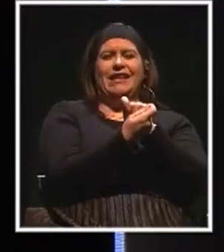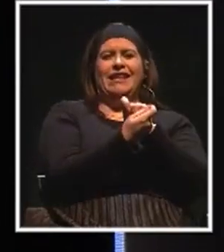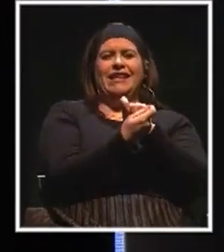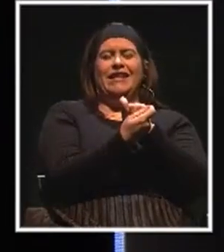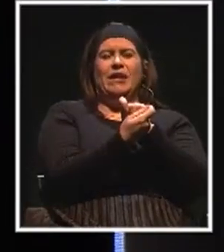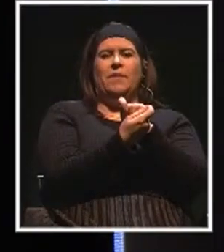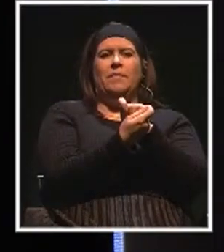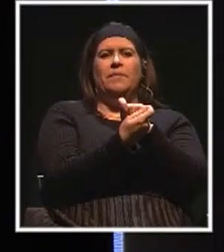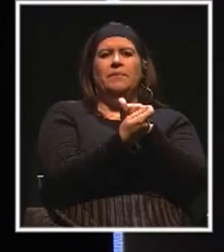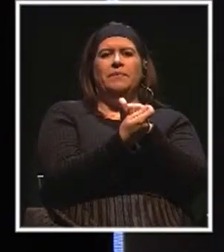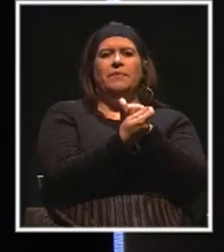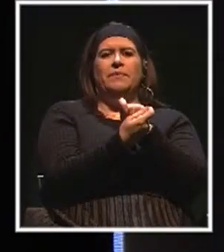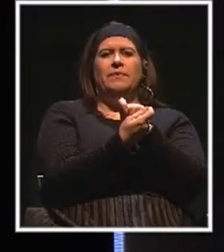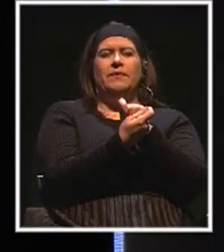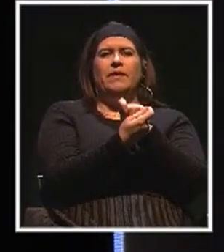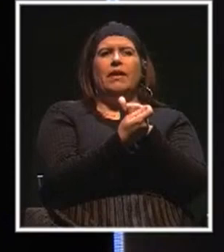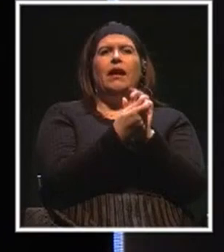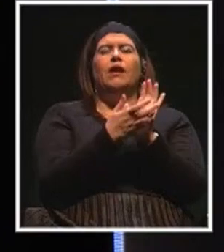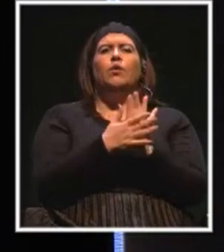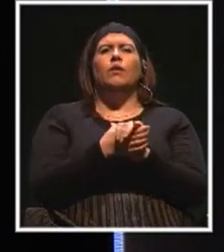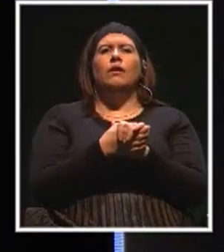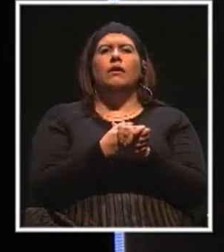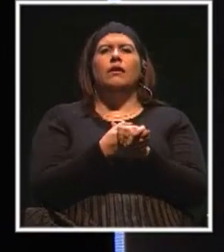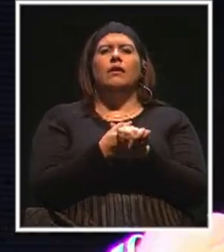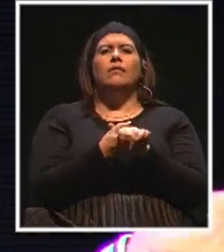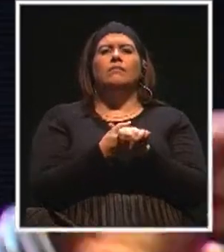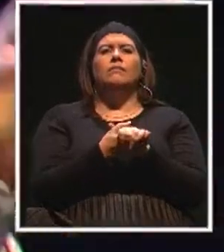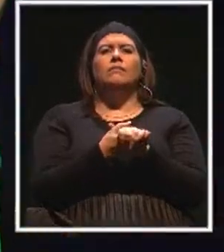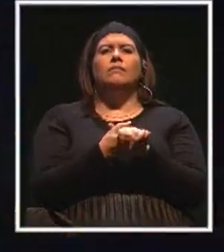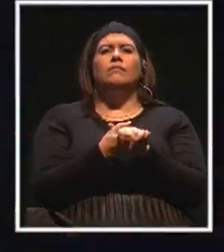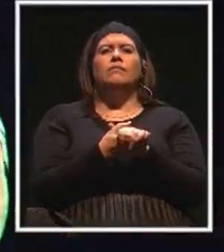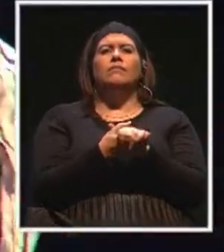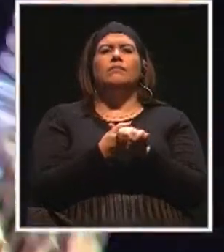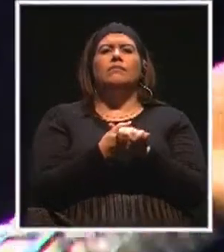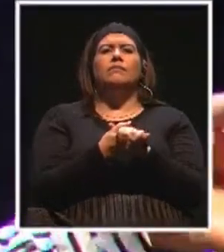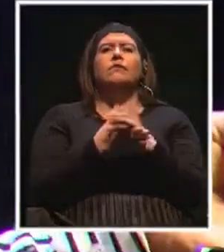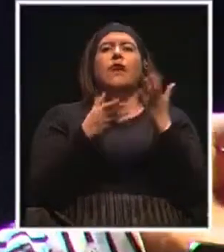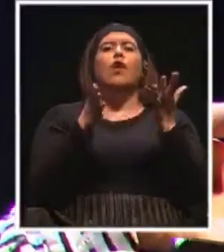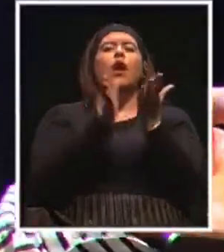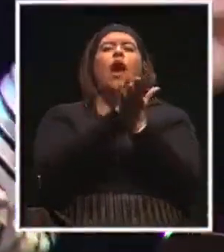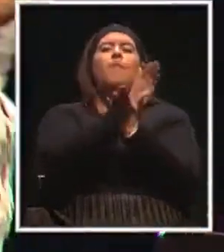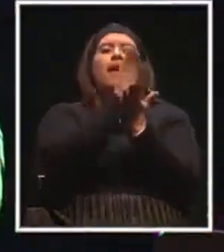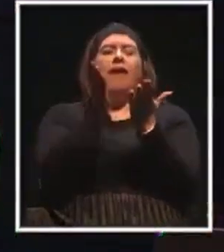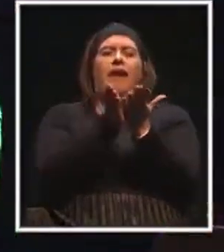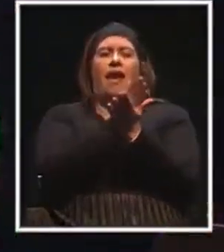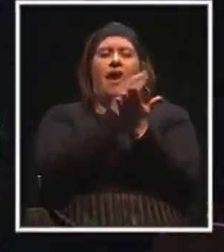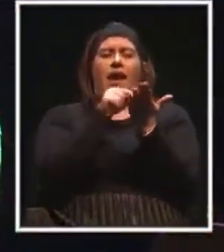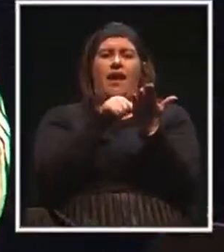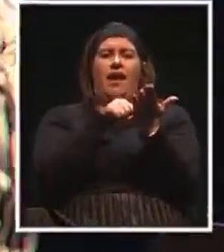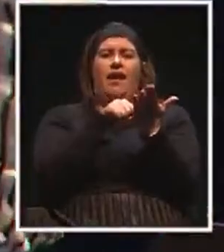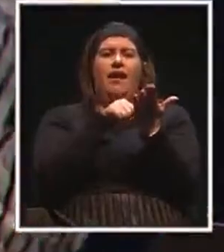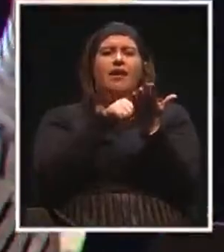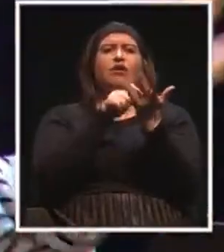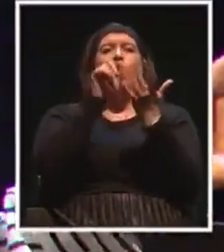content-rich, narratively driven wiki, both with a map and